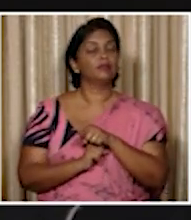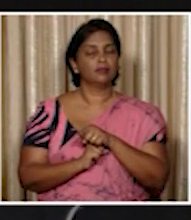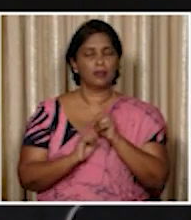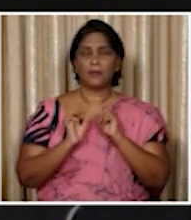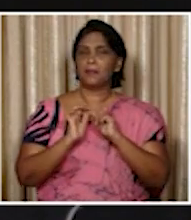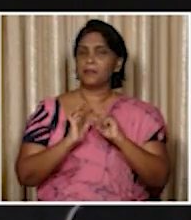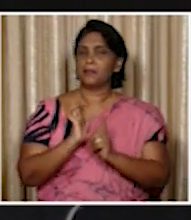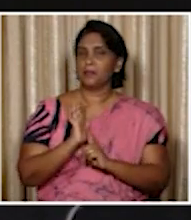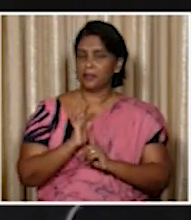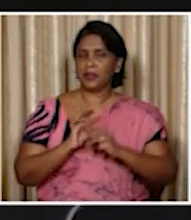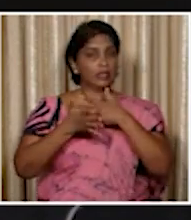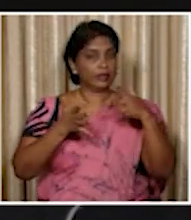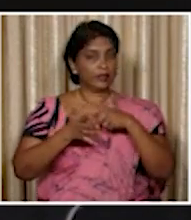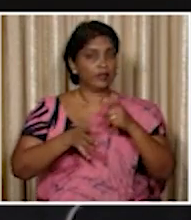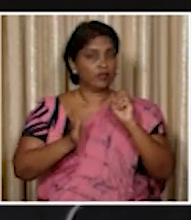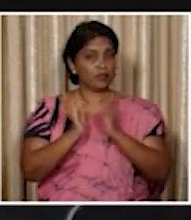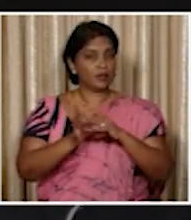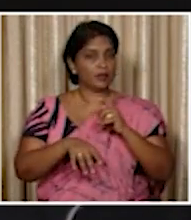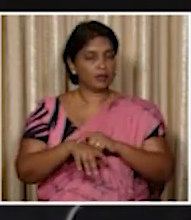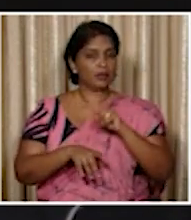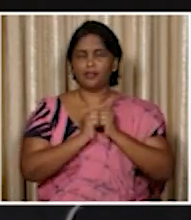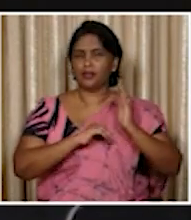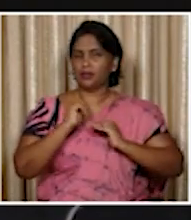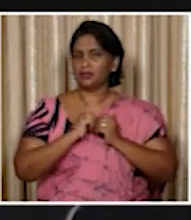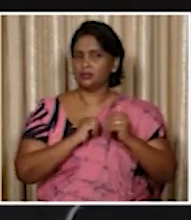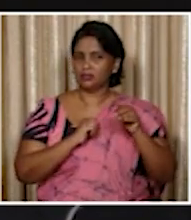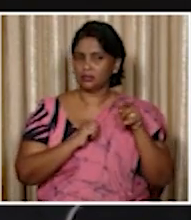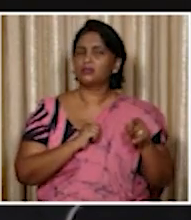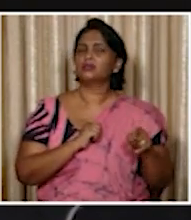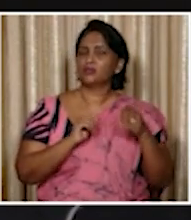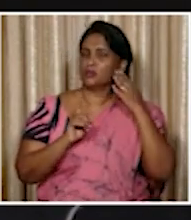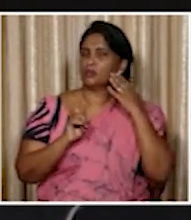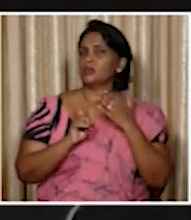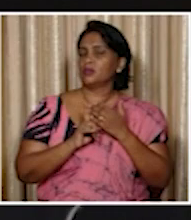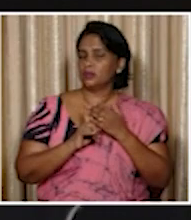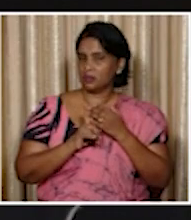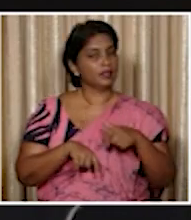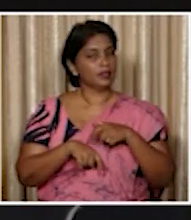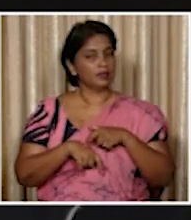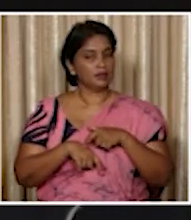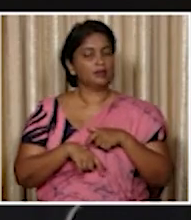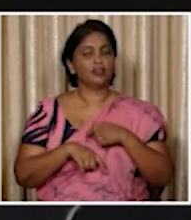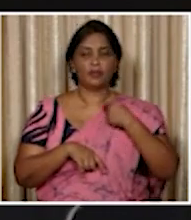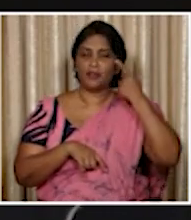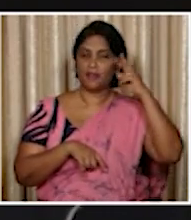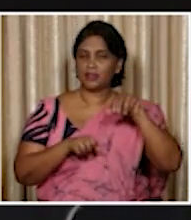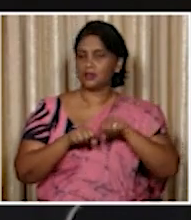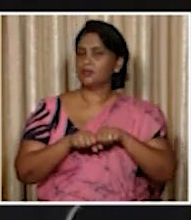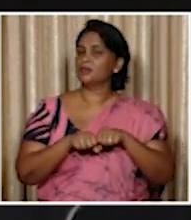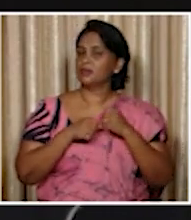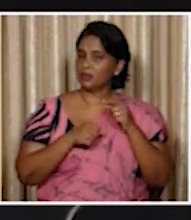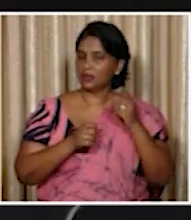that were raised by the opposition, which resulted in a bill being enacted into law totally